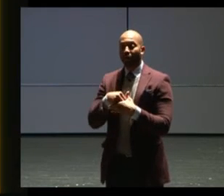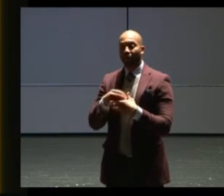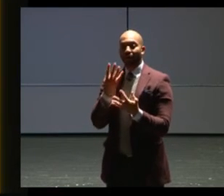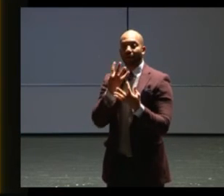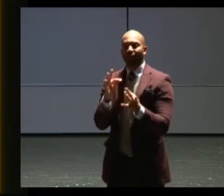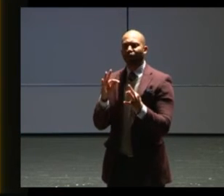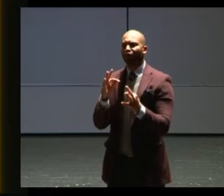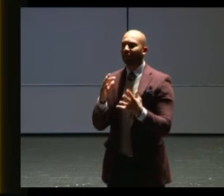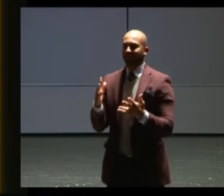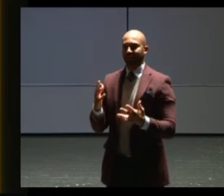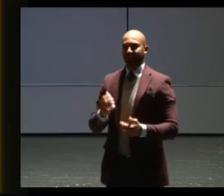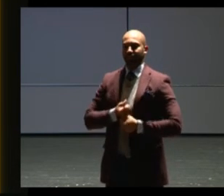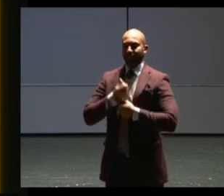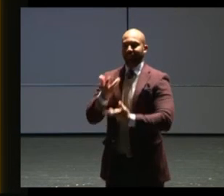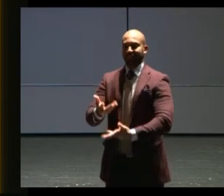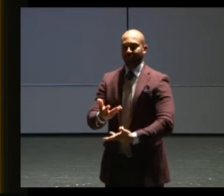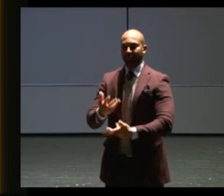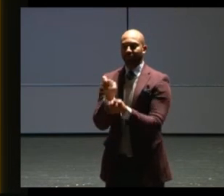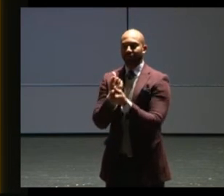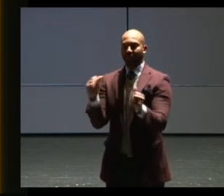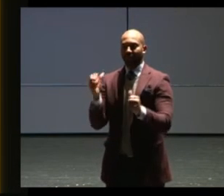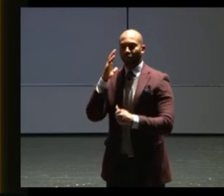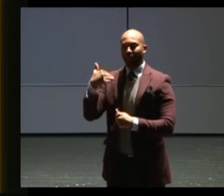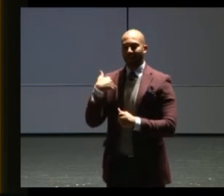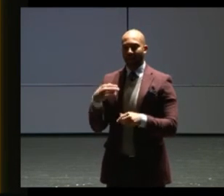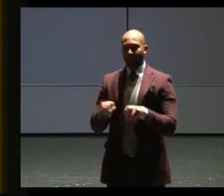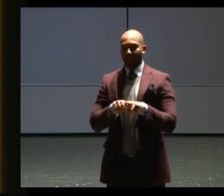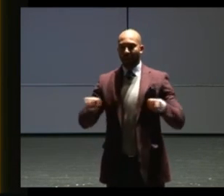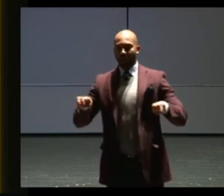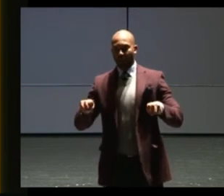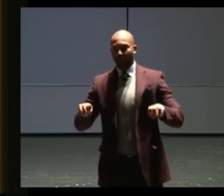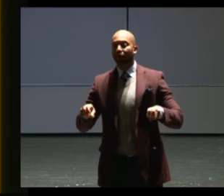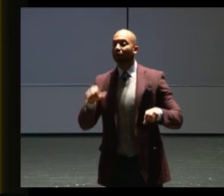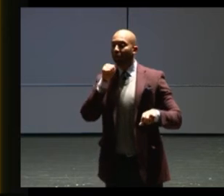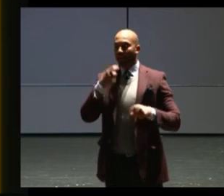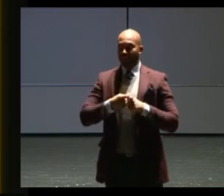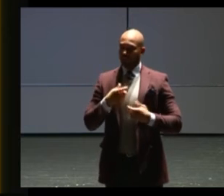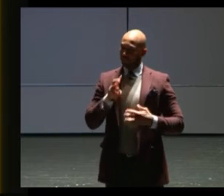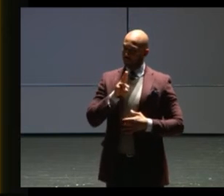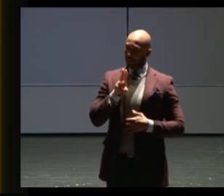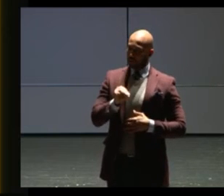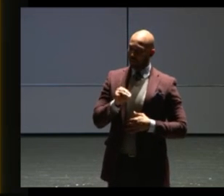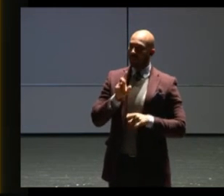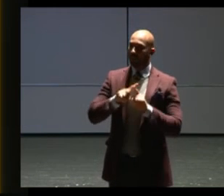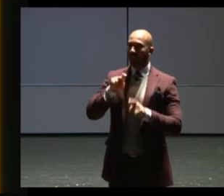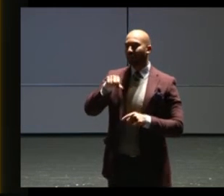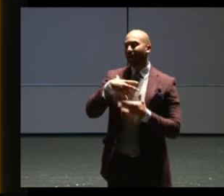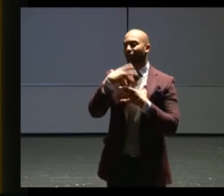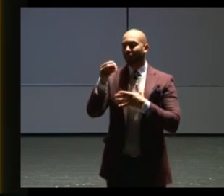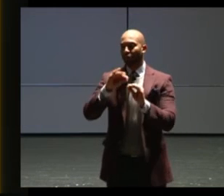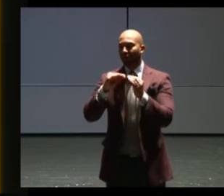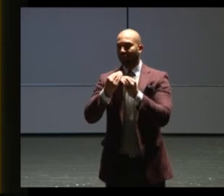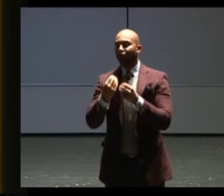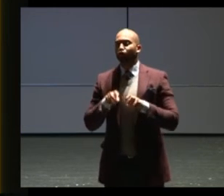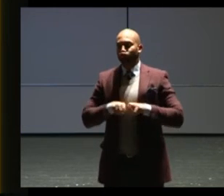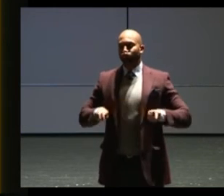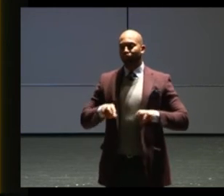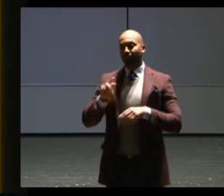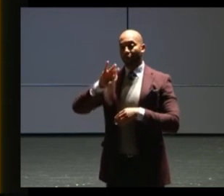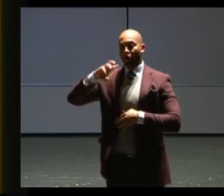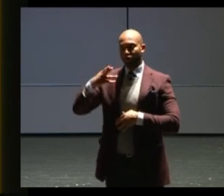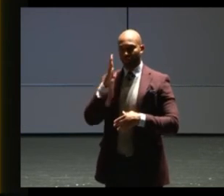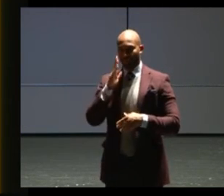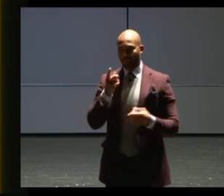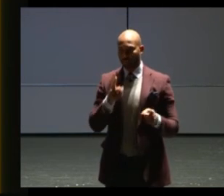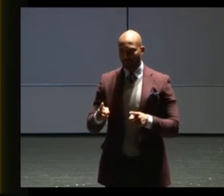safety, we'll have a panel of individuals and primarily external individuals in March, and we'll be talking about when